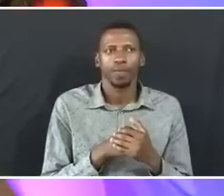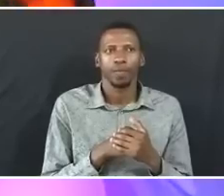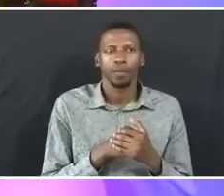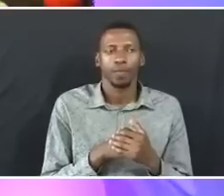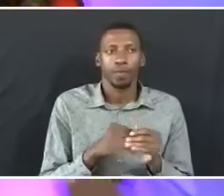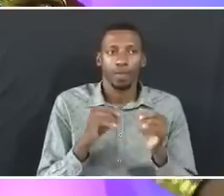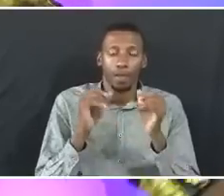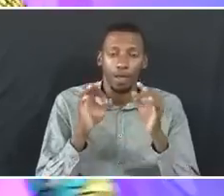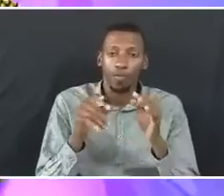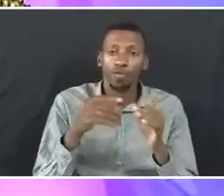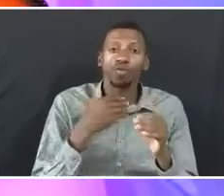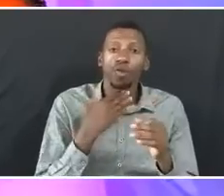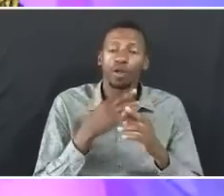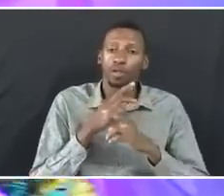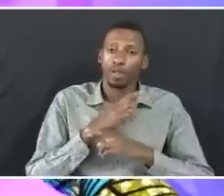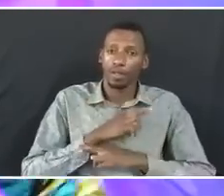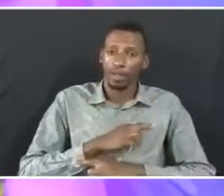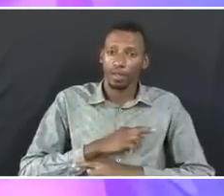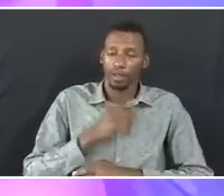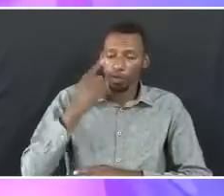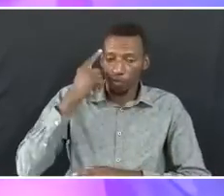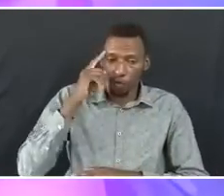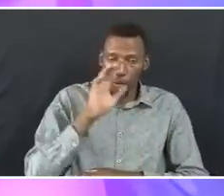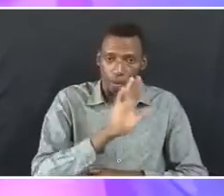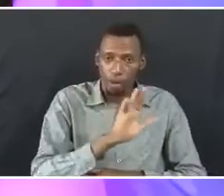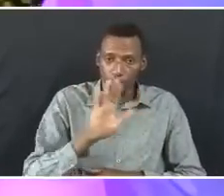If you want rest for your soul,